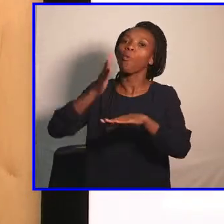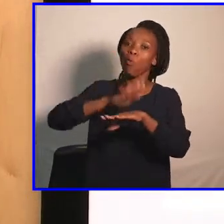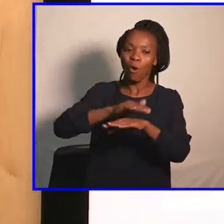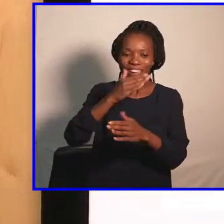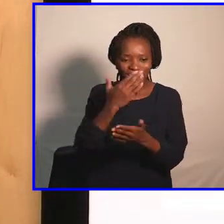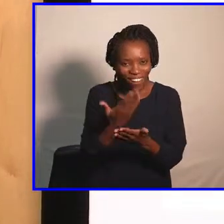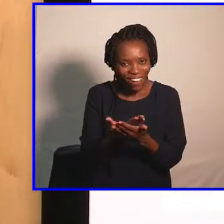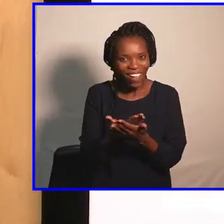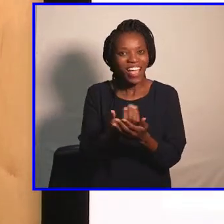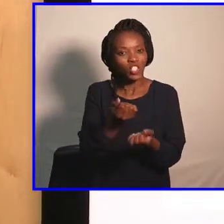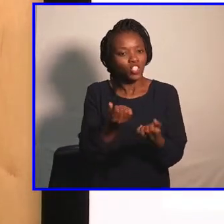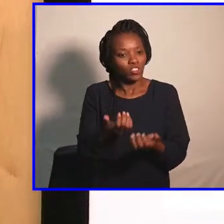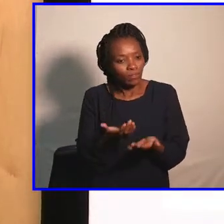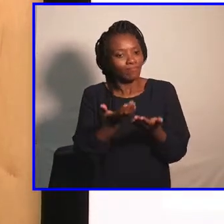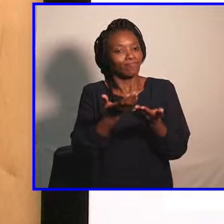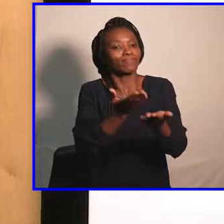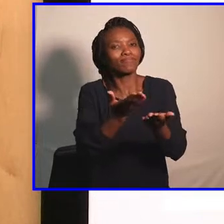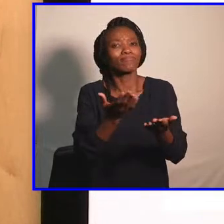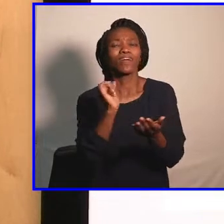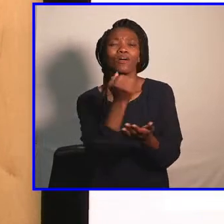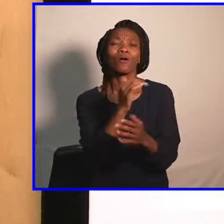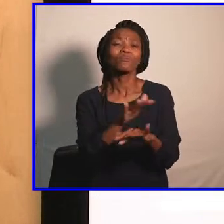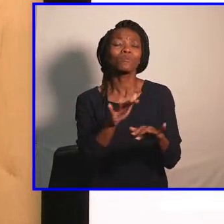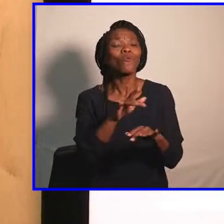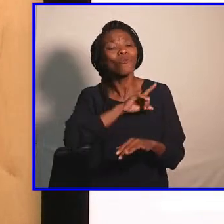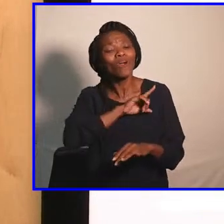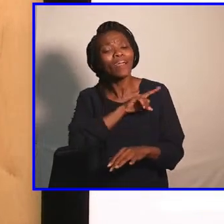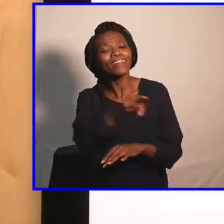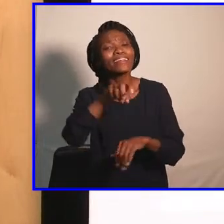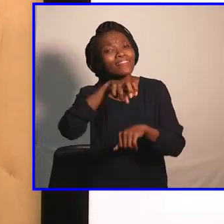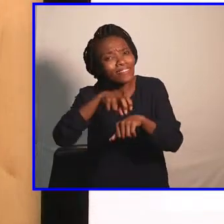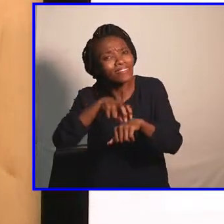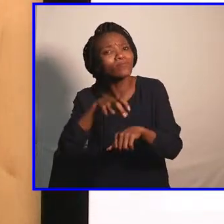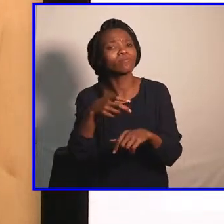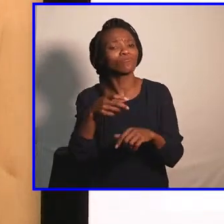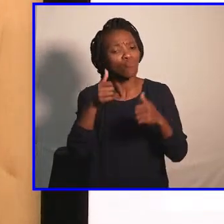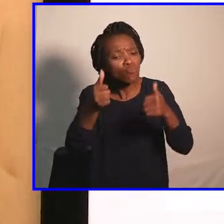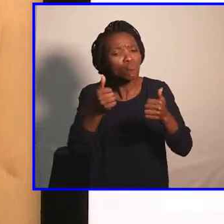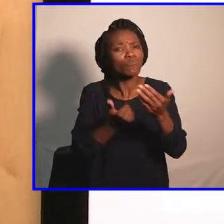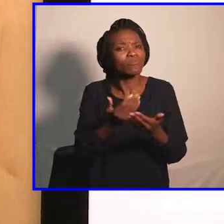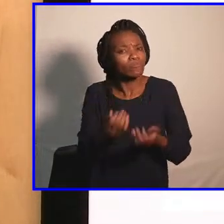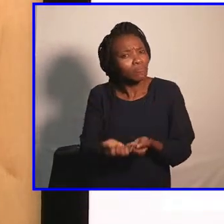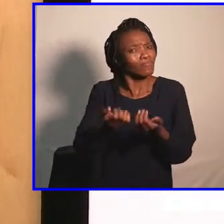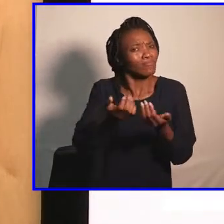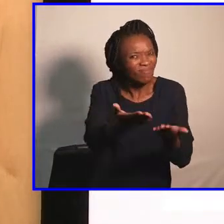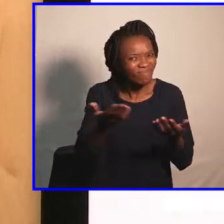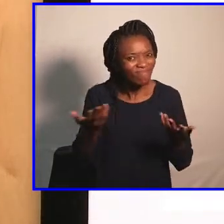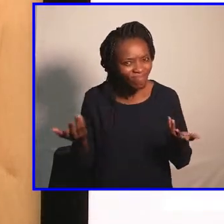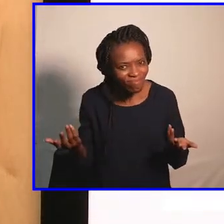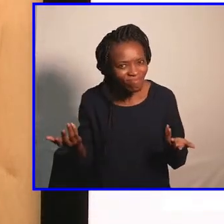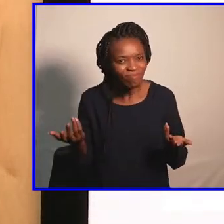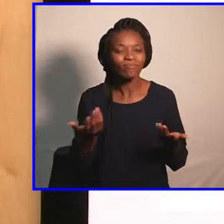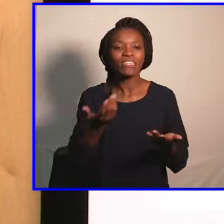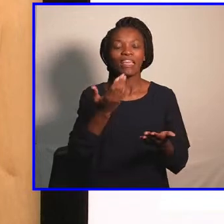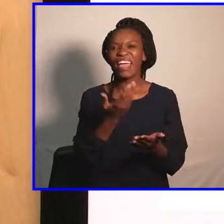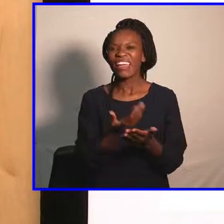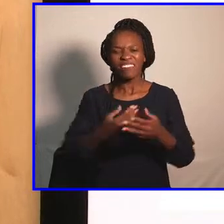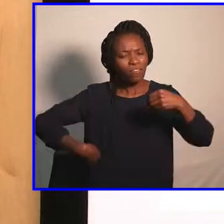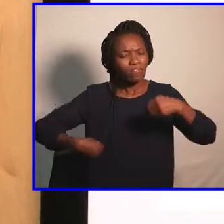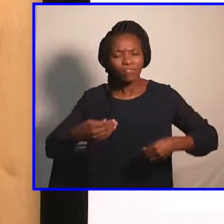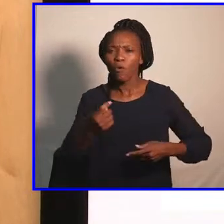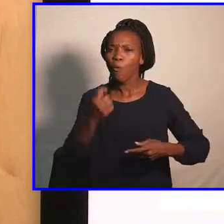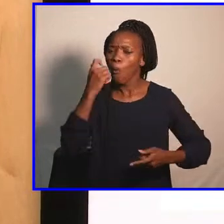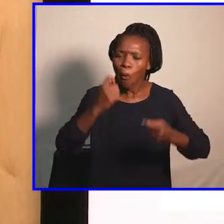people, because our people deserve good service delivery. To root out